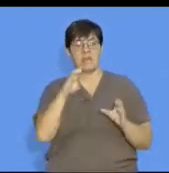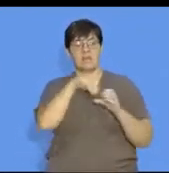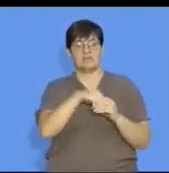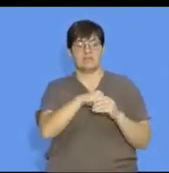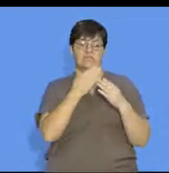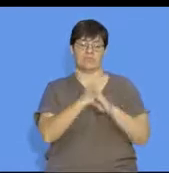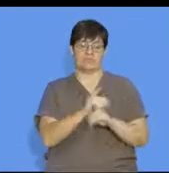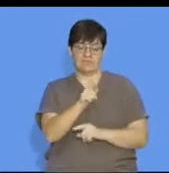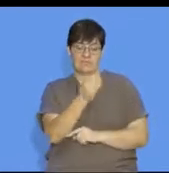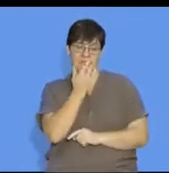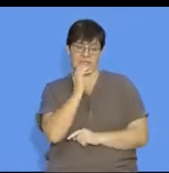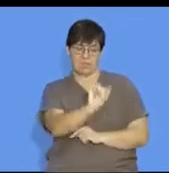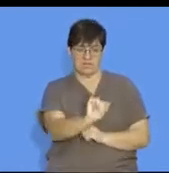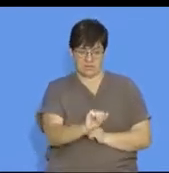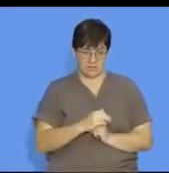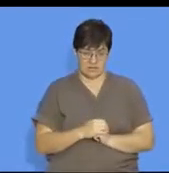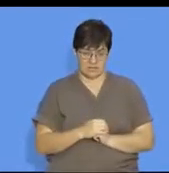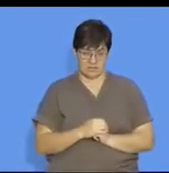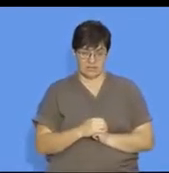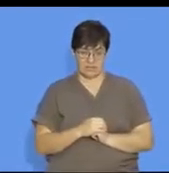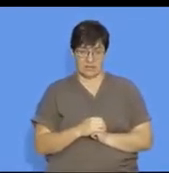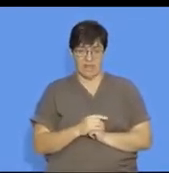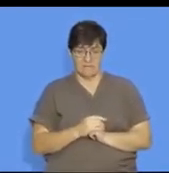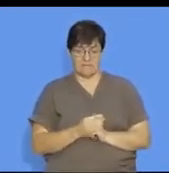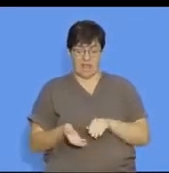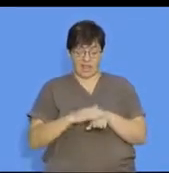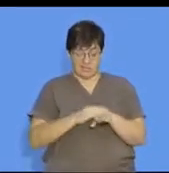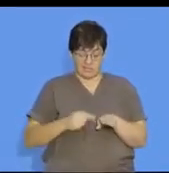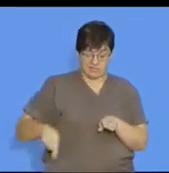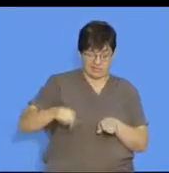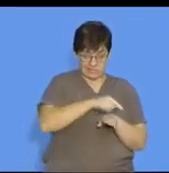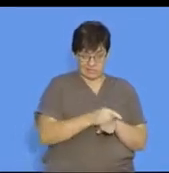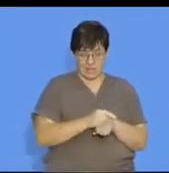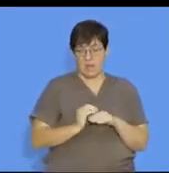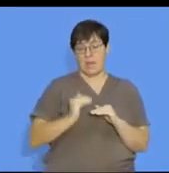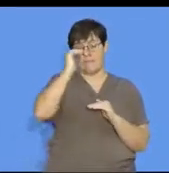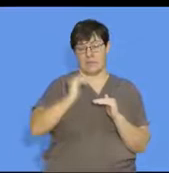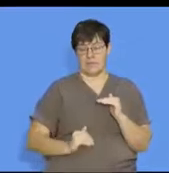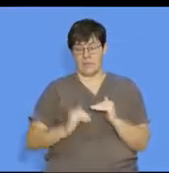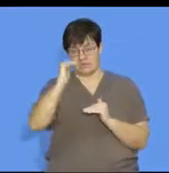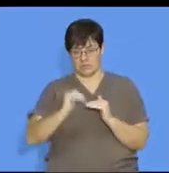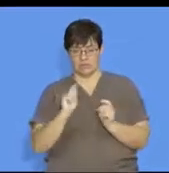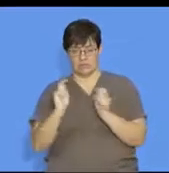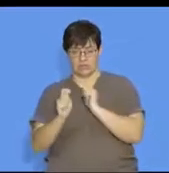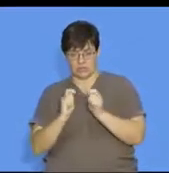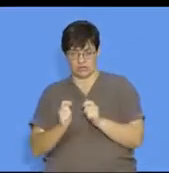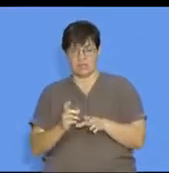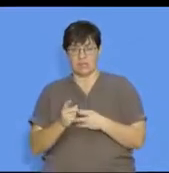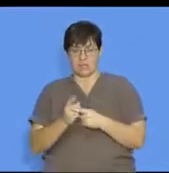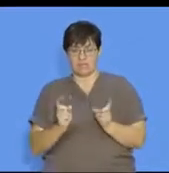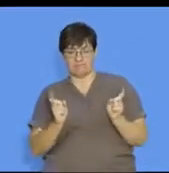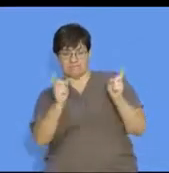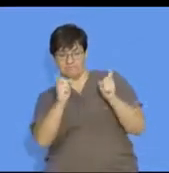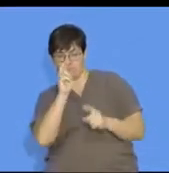determine the internal resistance of a battery when we change current, okay, and then we measure the terminal